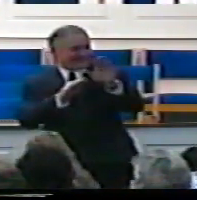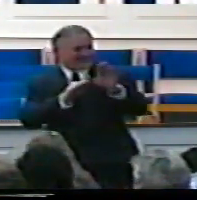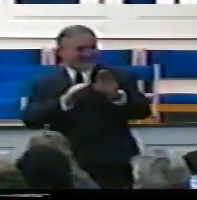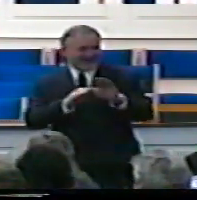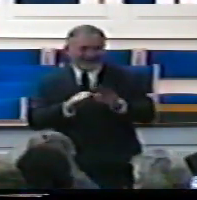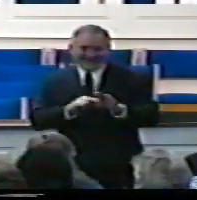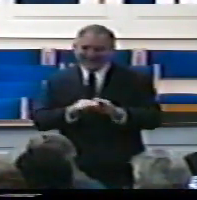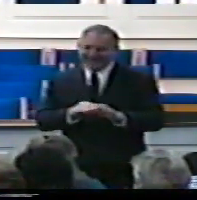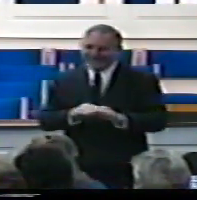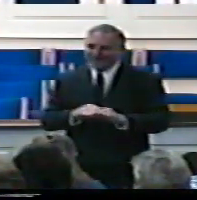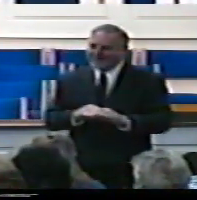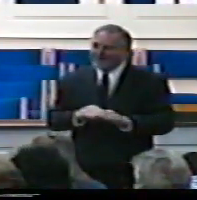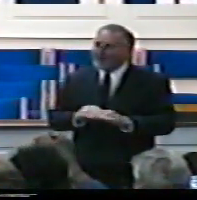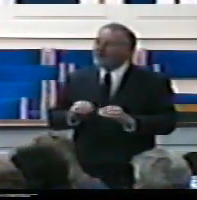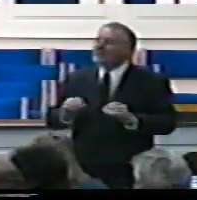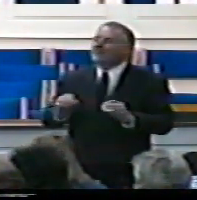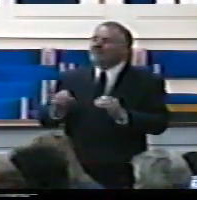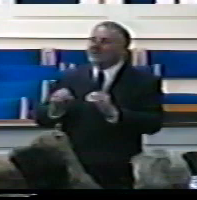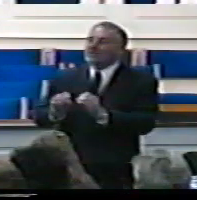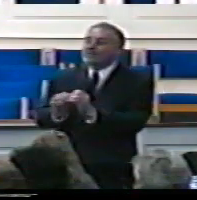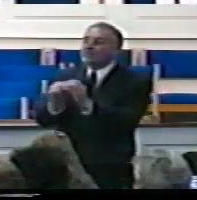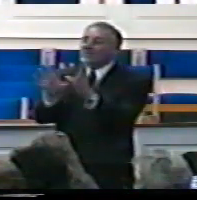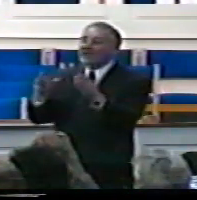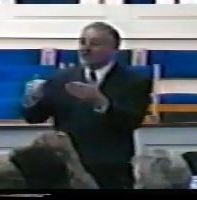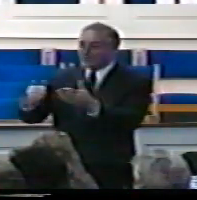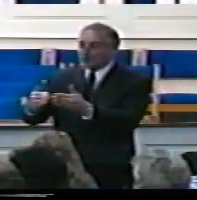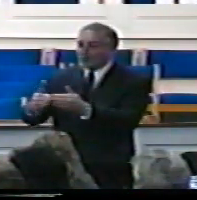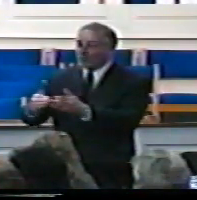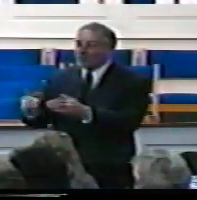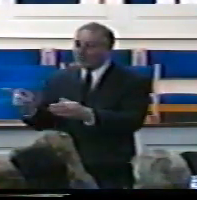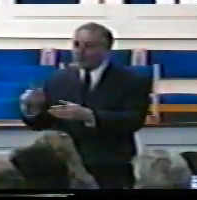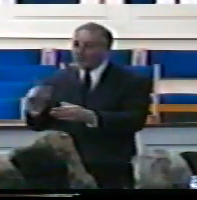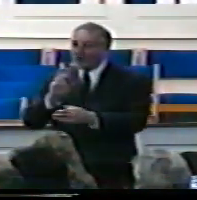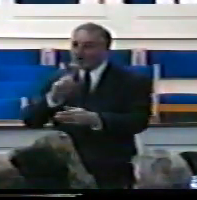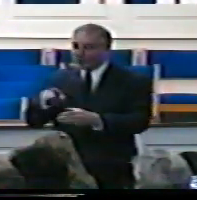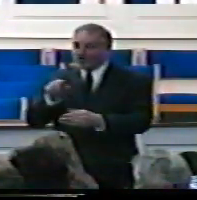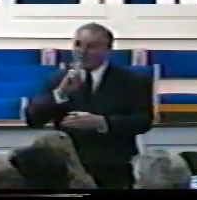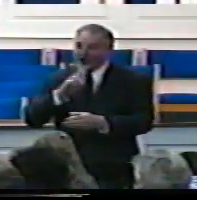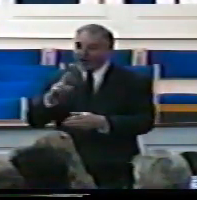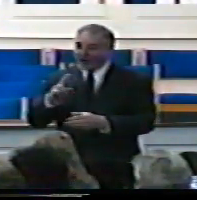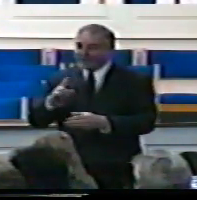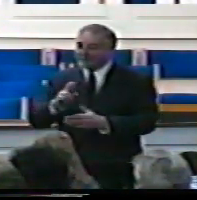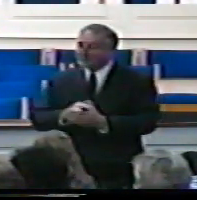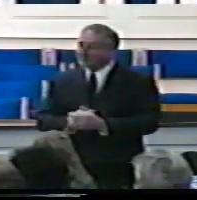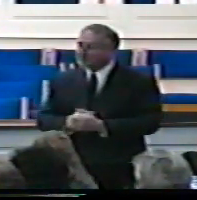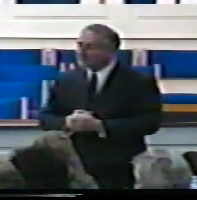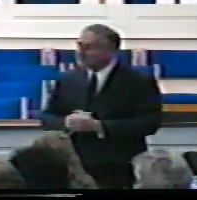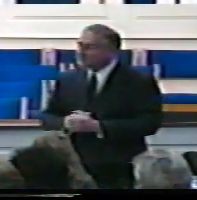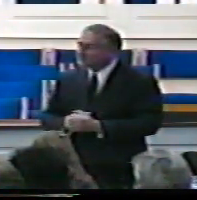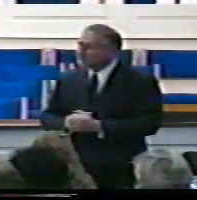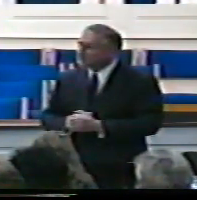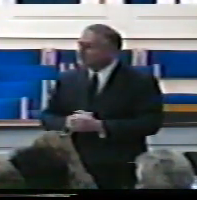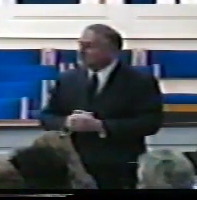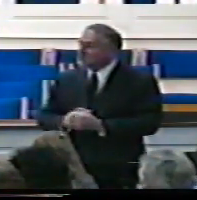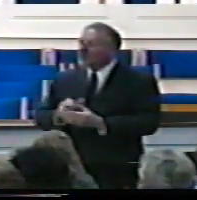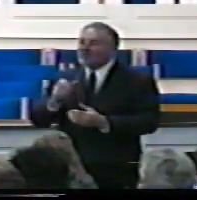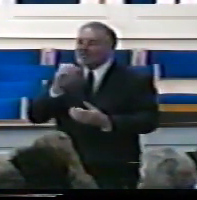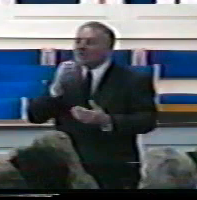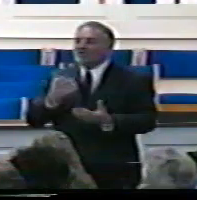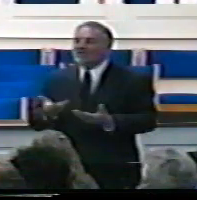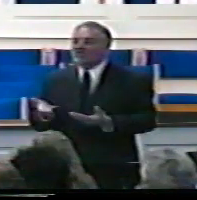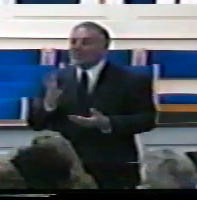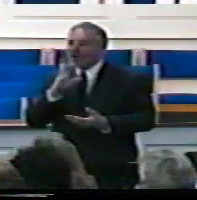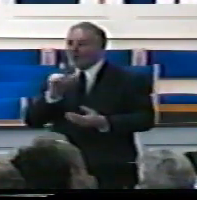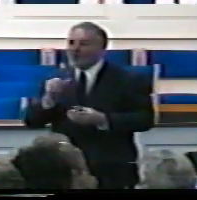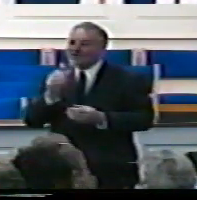You ever heard the song, Brighten the Corner Where You Are? You know the story about the song? A woman wanted to travel around the world because she had a great voice. She wanted to